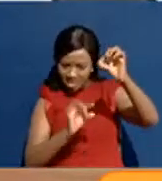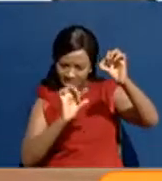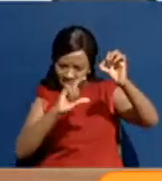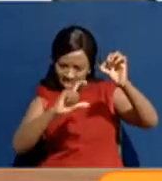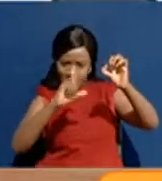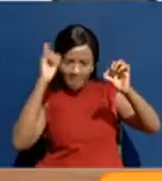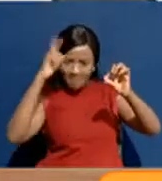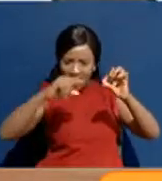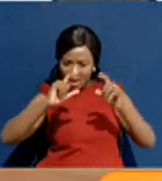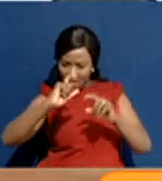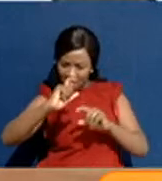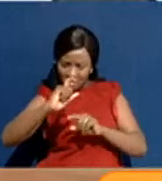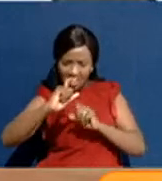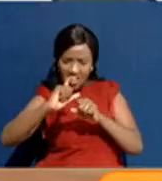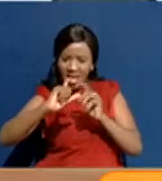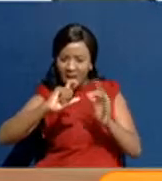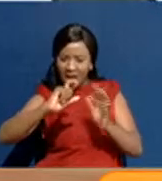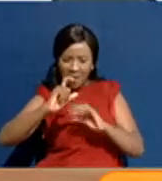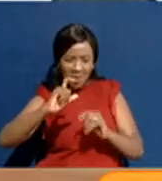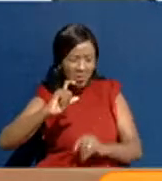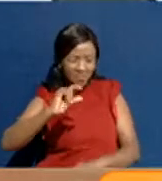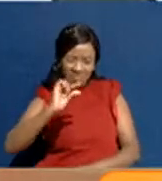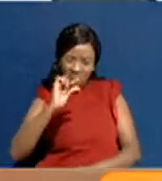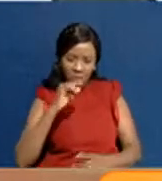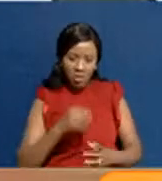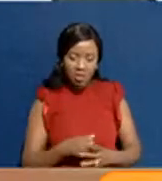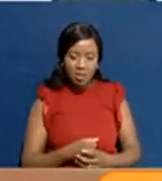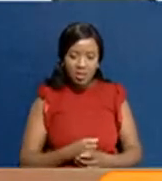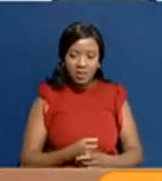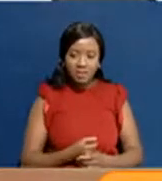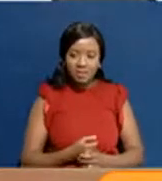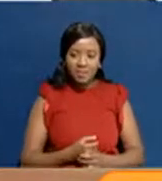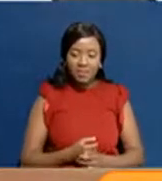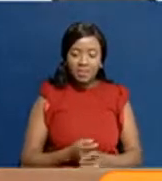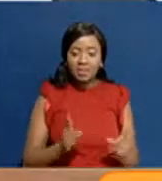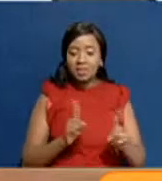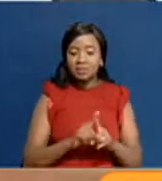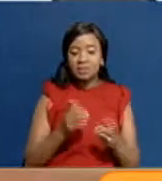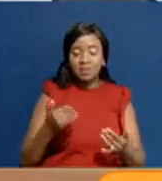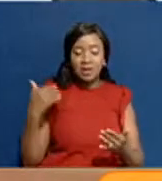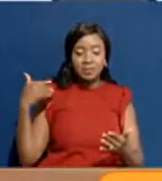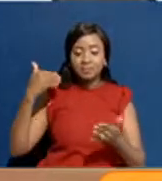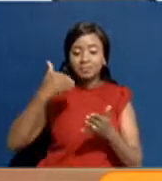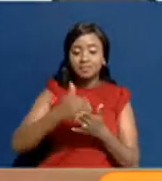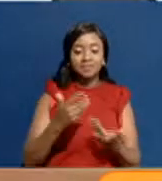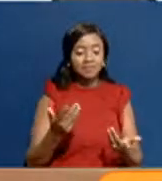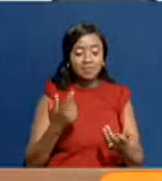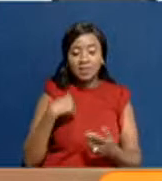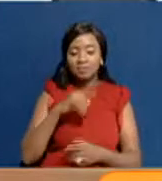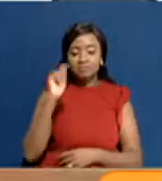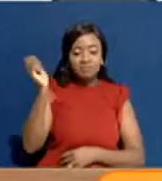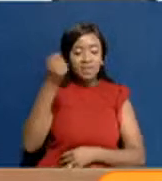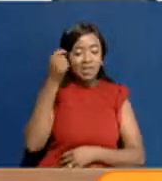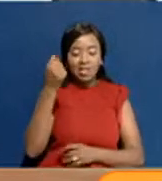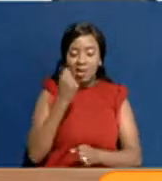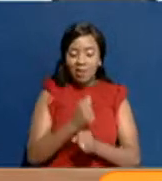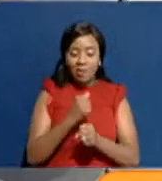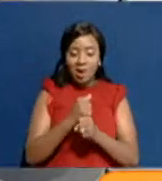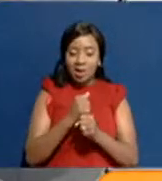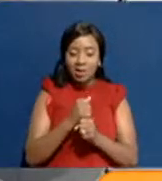So 20 plus years later, we still can only work under very close supervision.